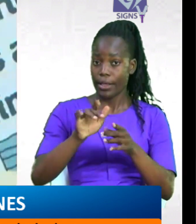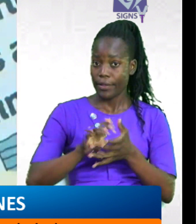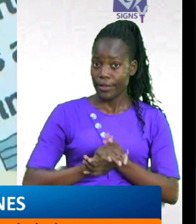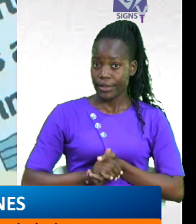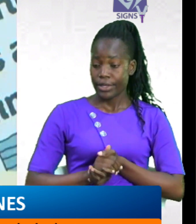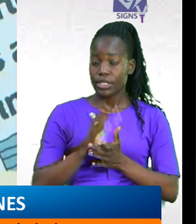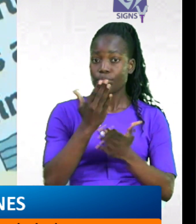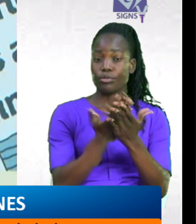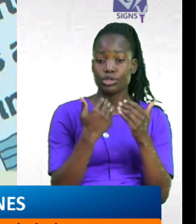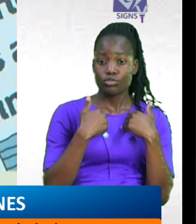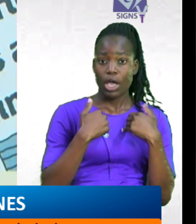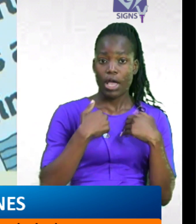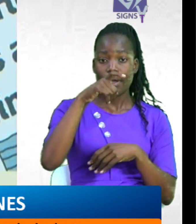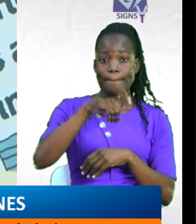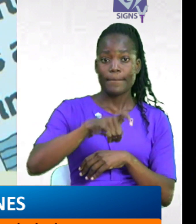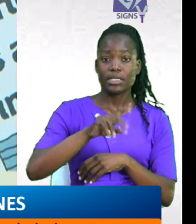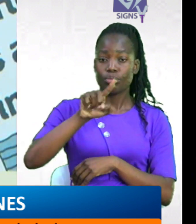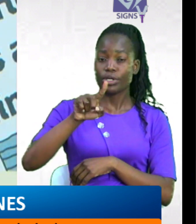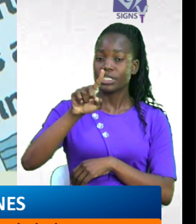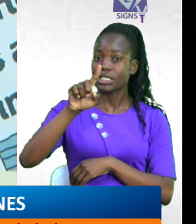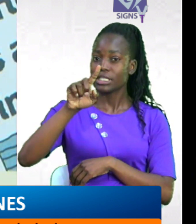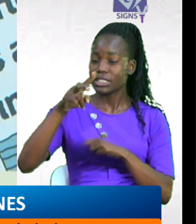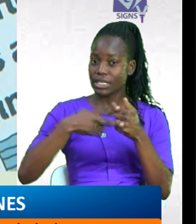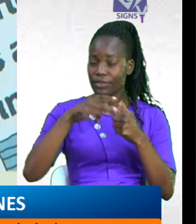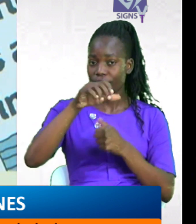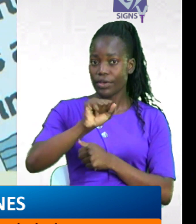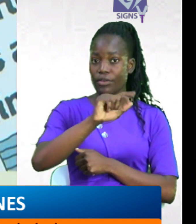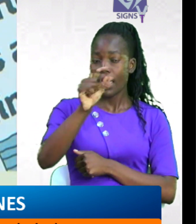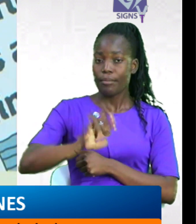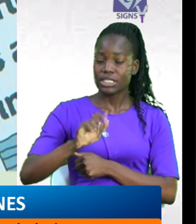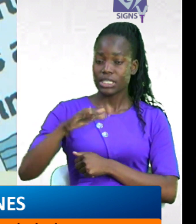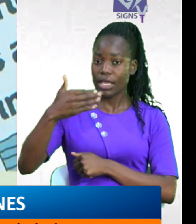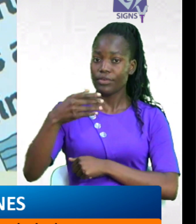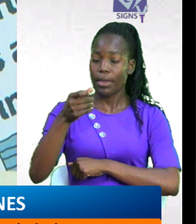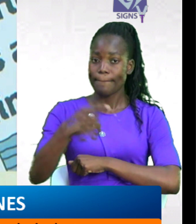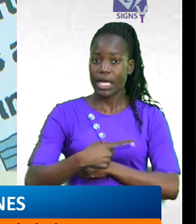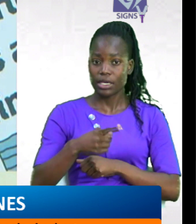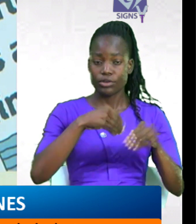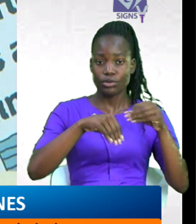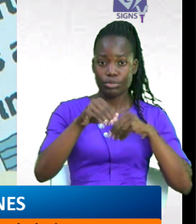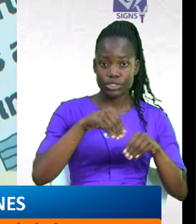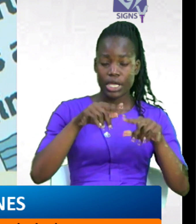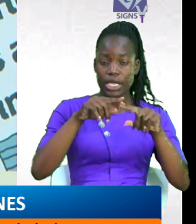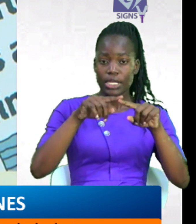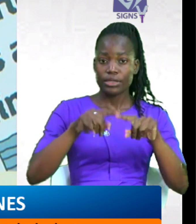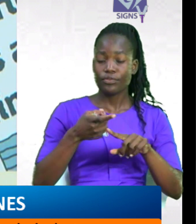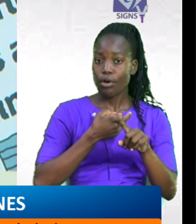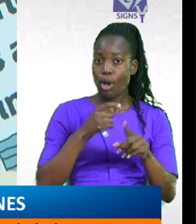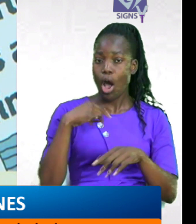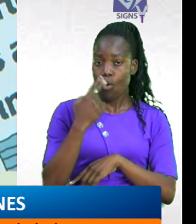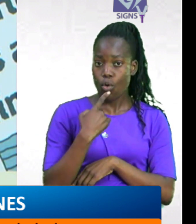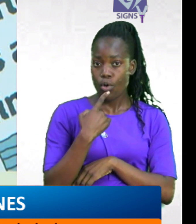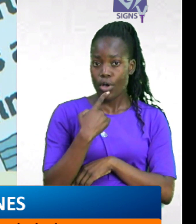in service, but they should be given priority in accordance with their qualification and competence. The proposal to have a